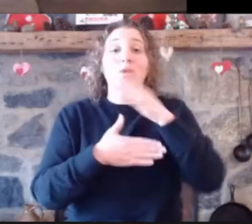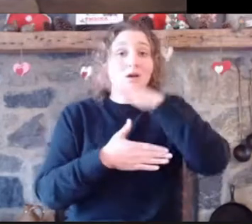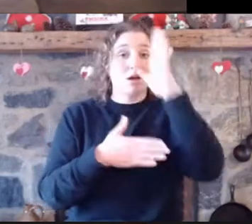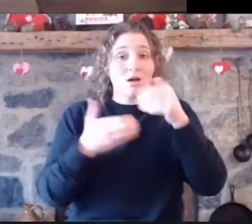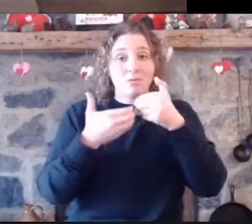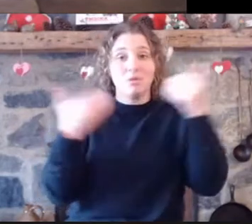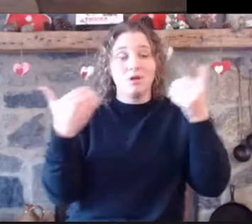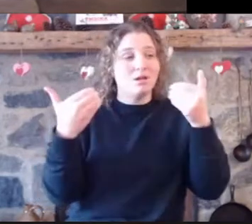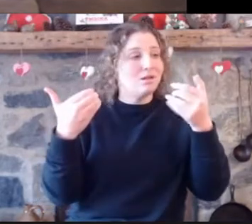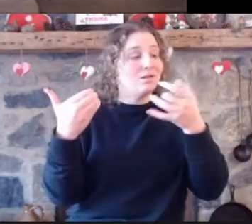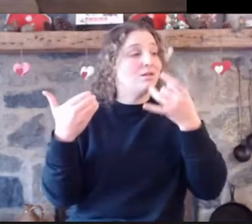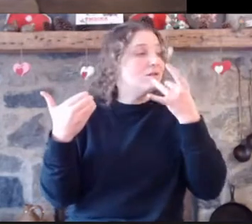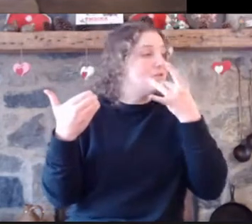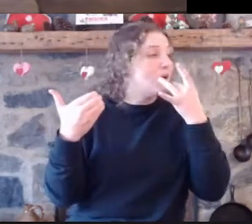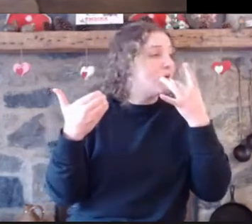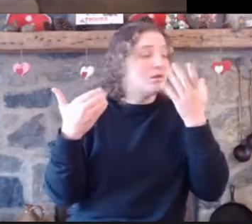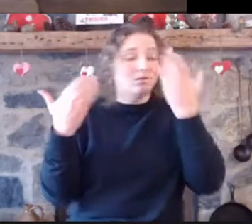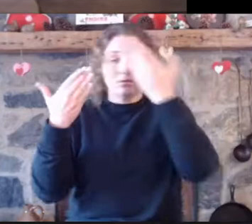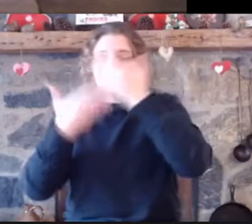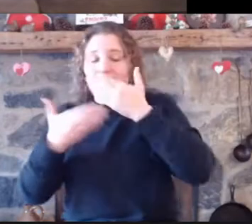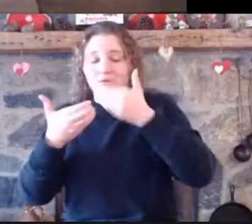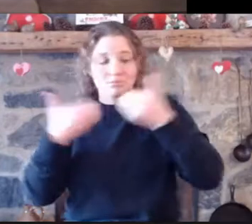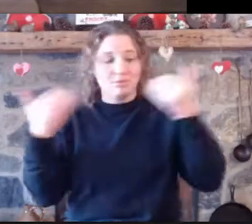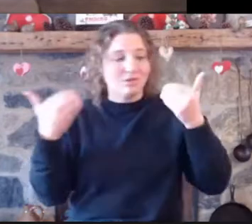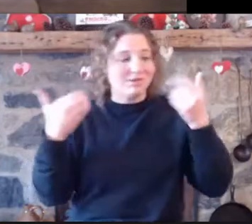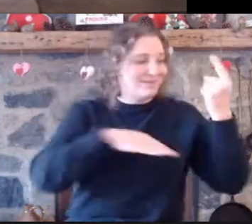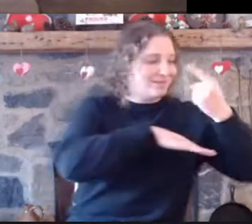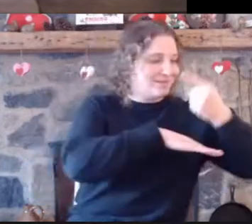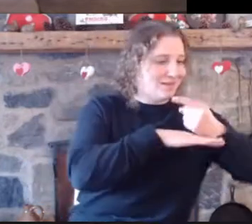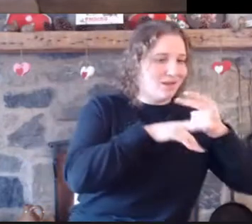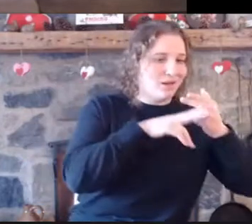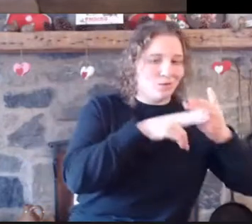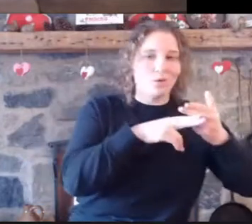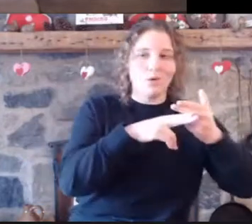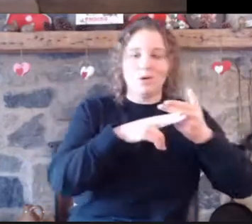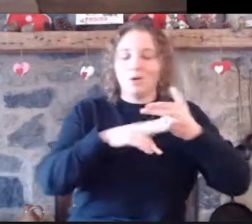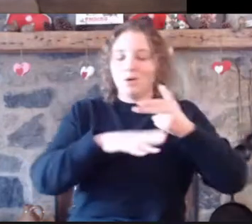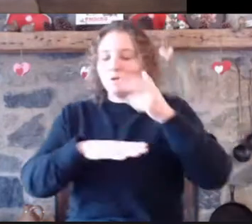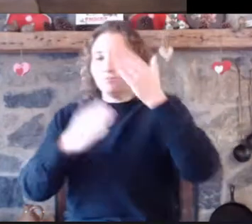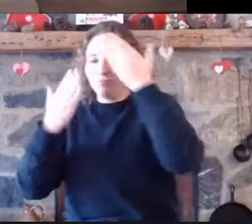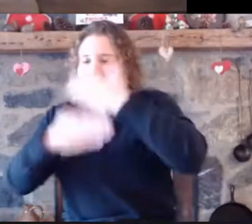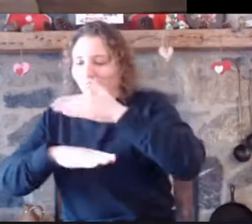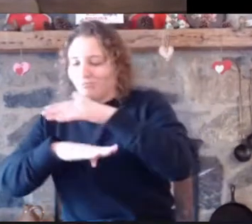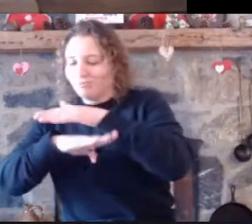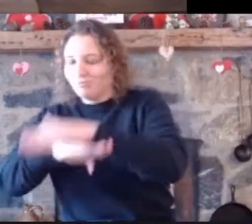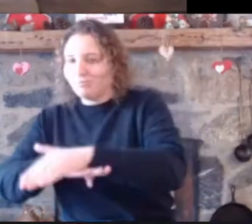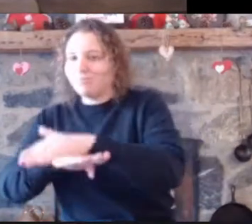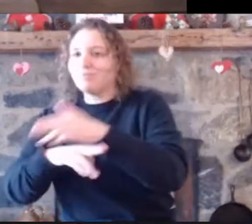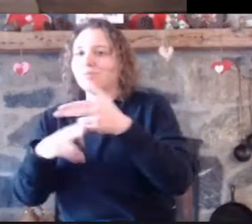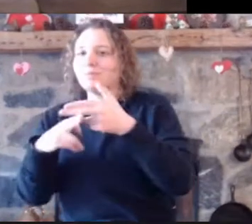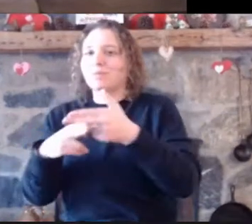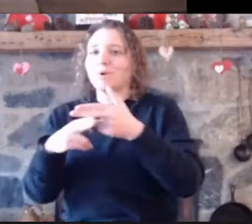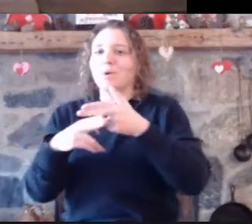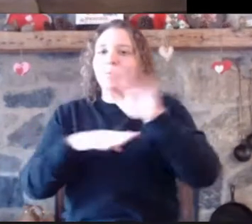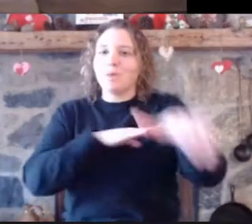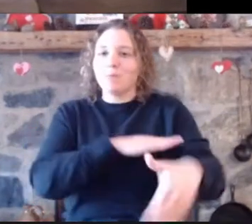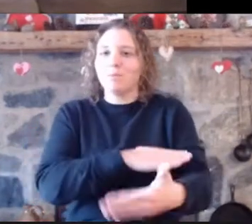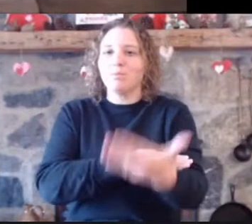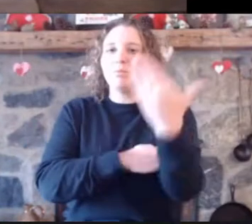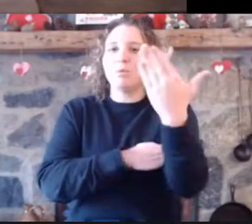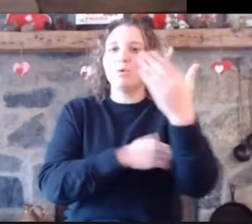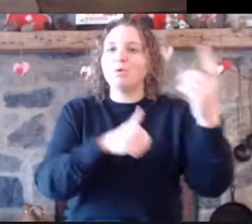darkness, and God called the light day, and darkness he called night. And the evening and the morning were the first